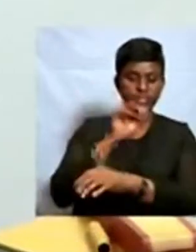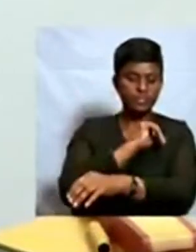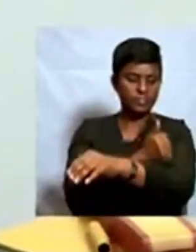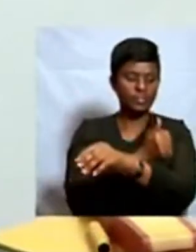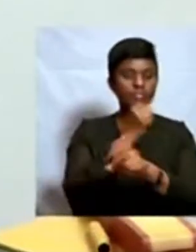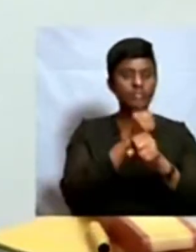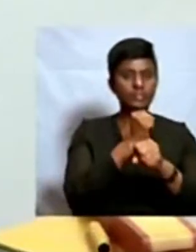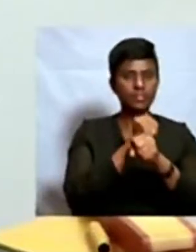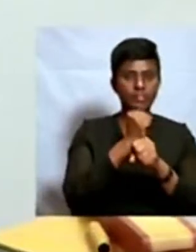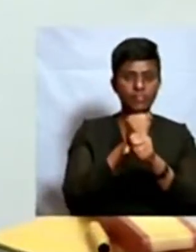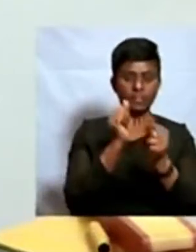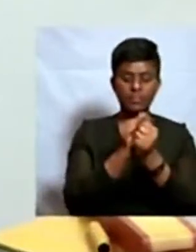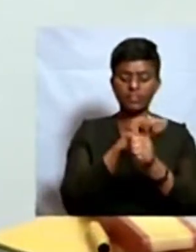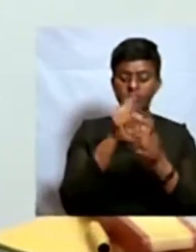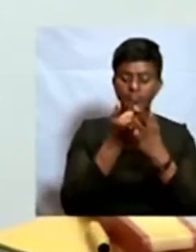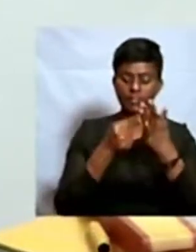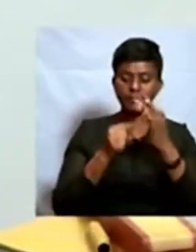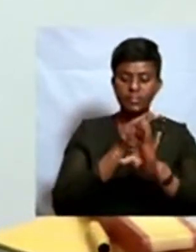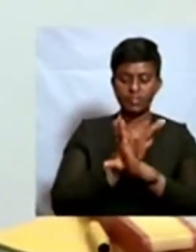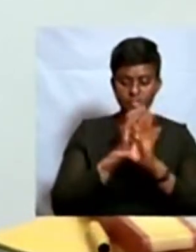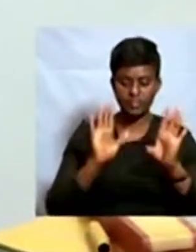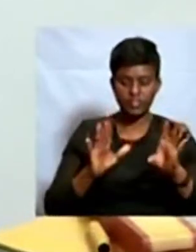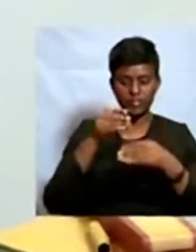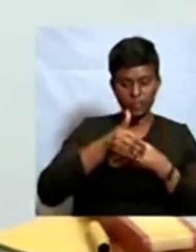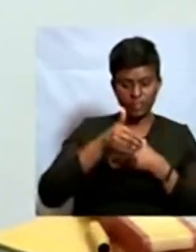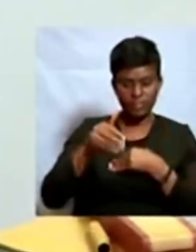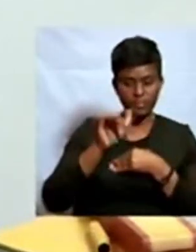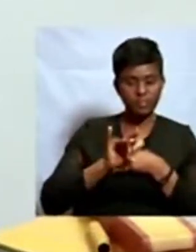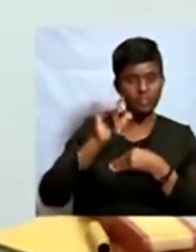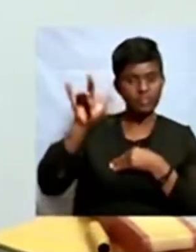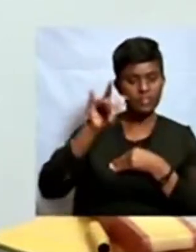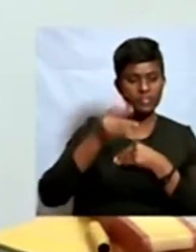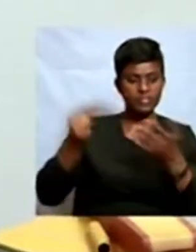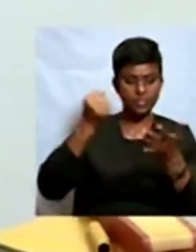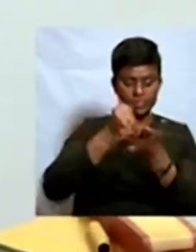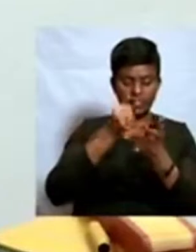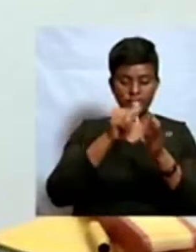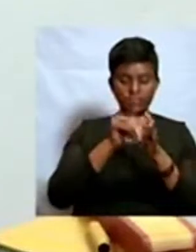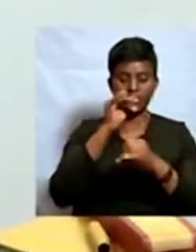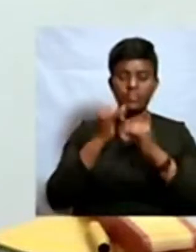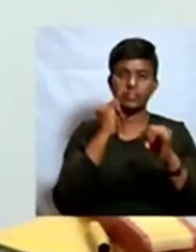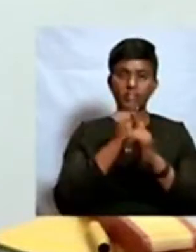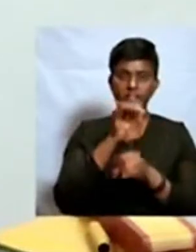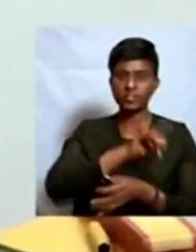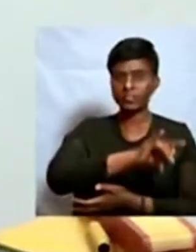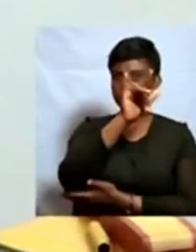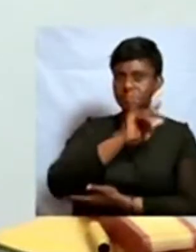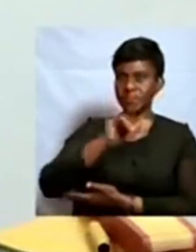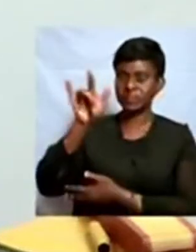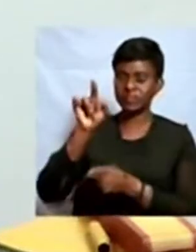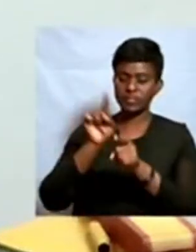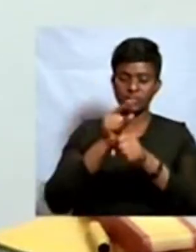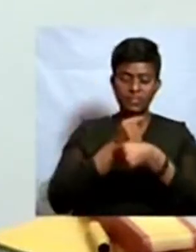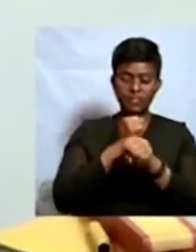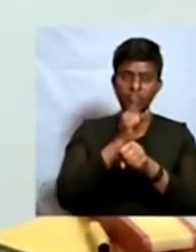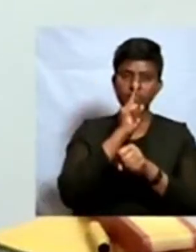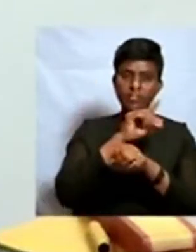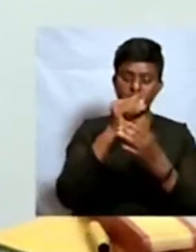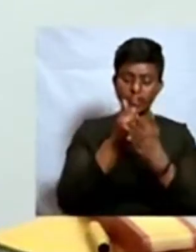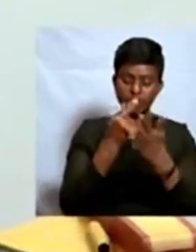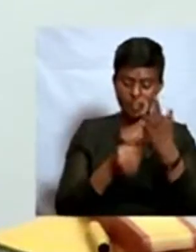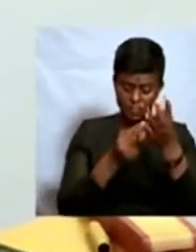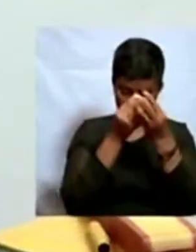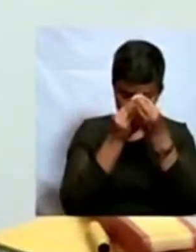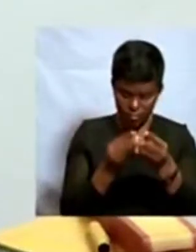function concerning a Zambian registered aircraft engaged in international navigation to ensure compliance by